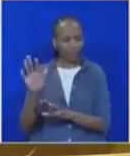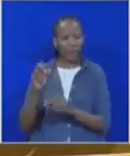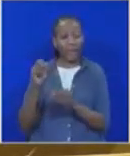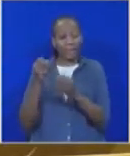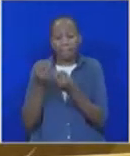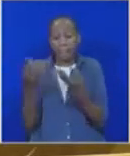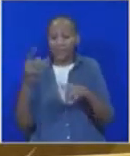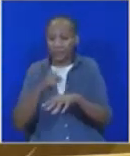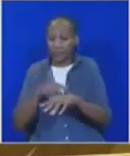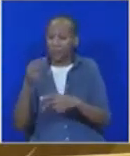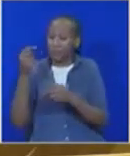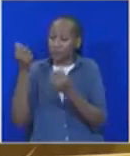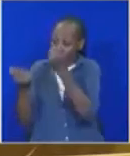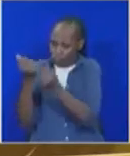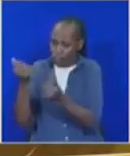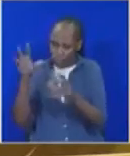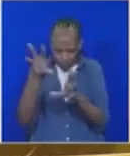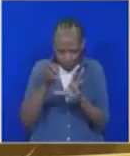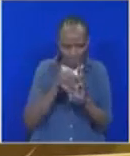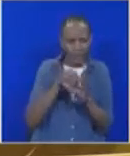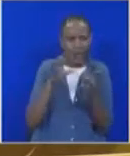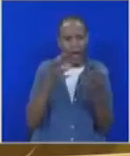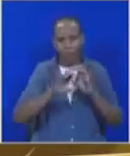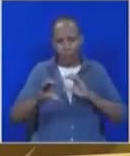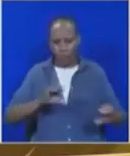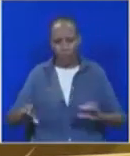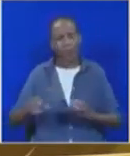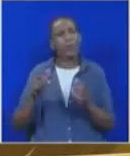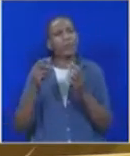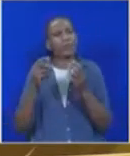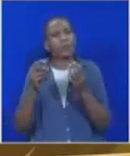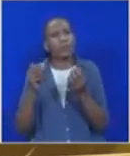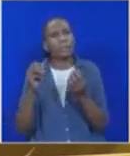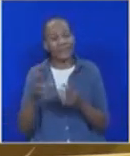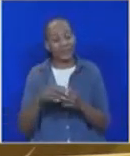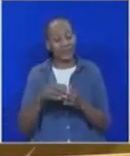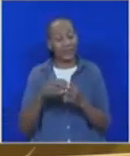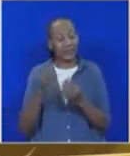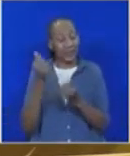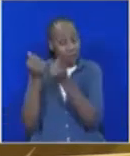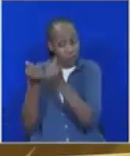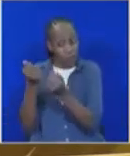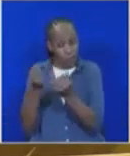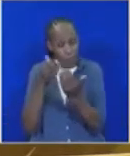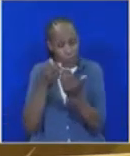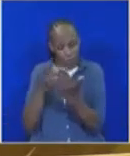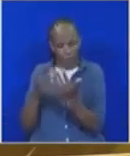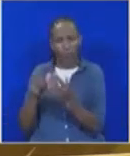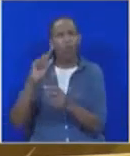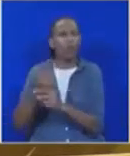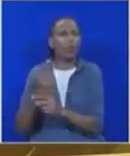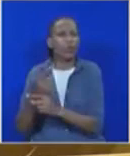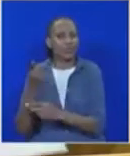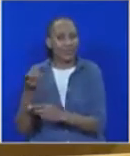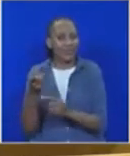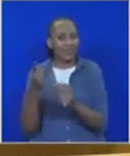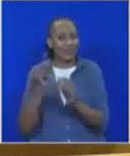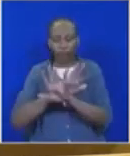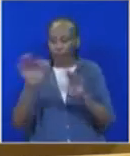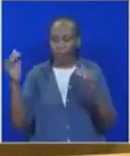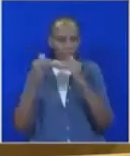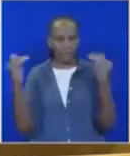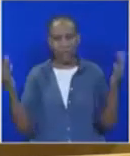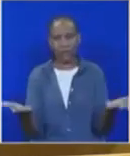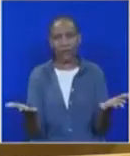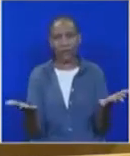of expropriation without clear legislative guidance, and its absence has also been unfair to expropriating authorities. The